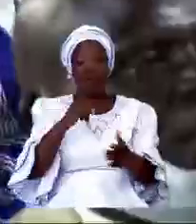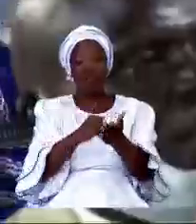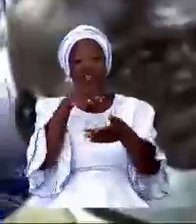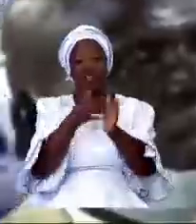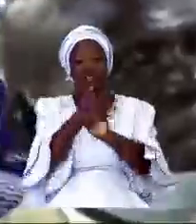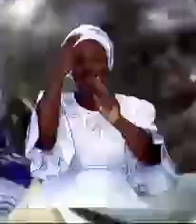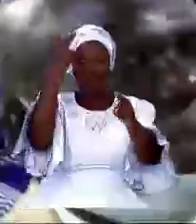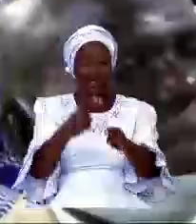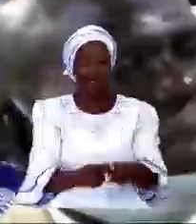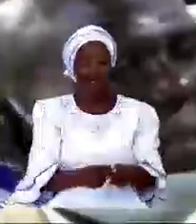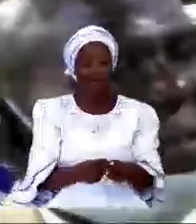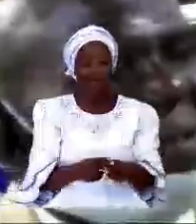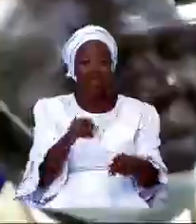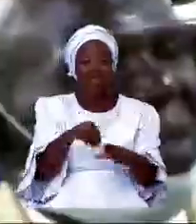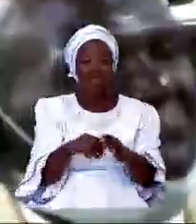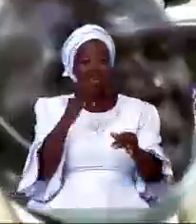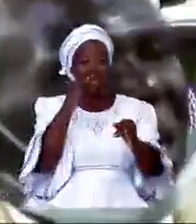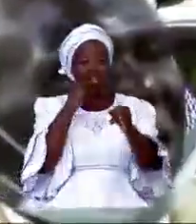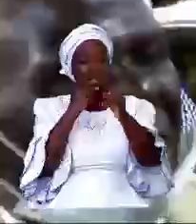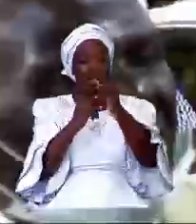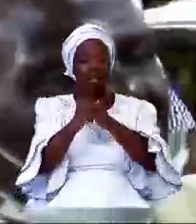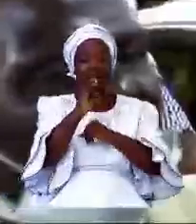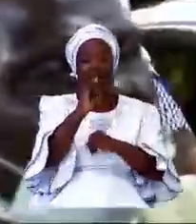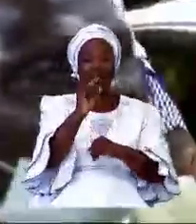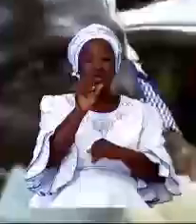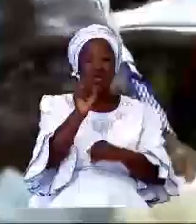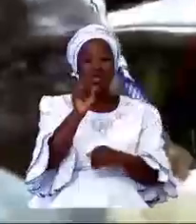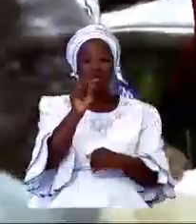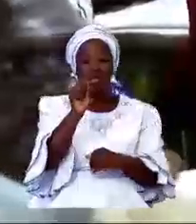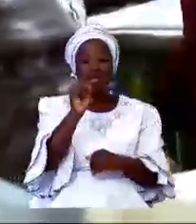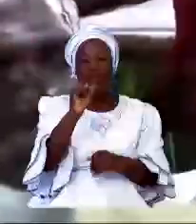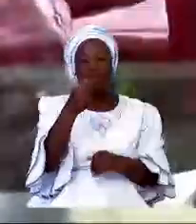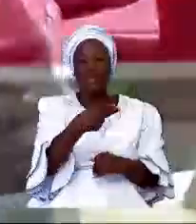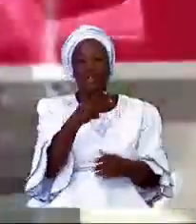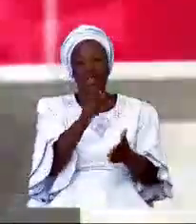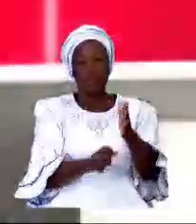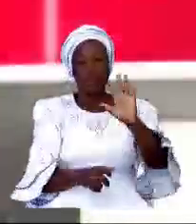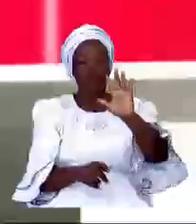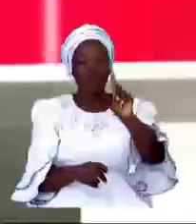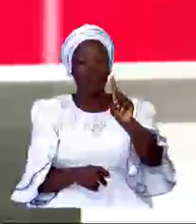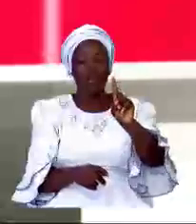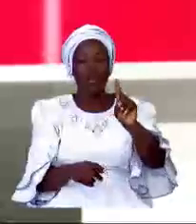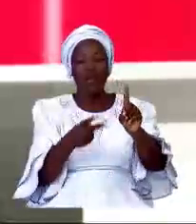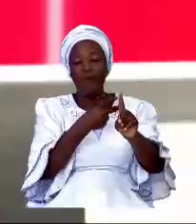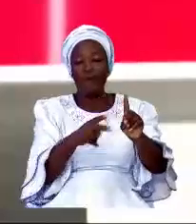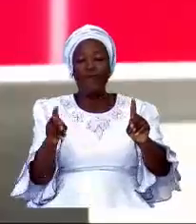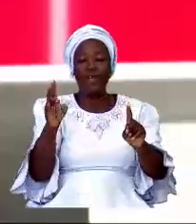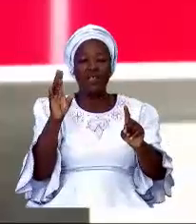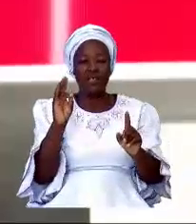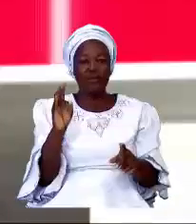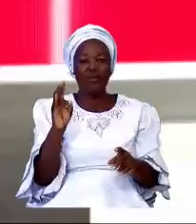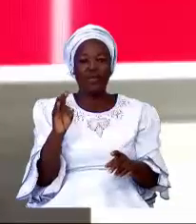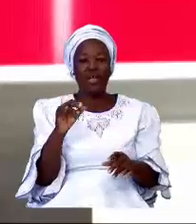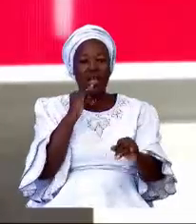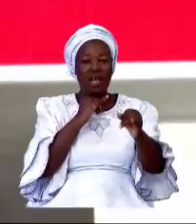The Lord will bring you out of it. Look at Isaiah chapter